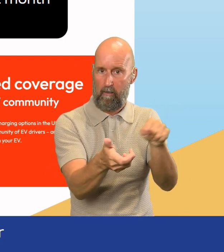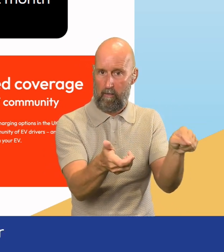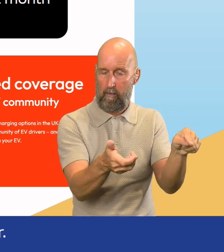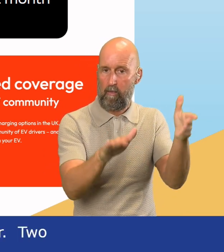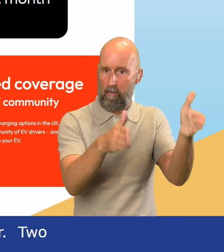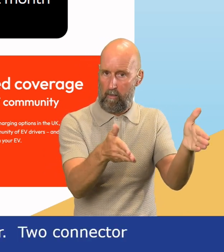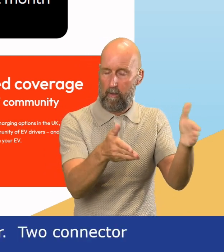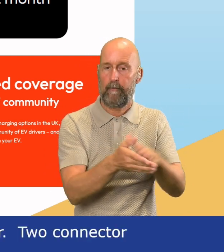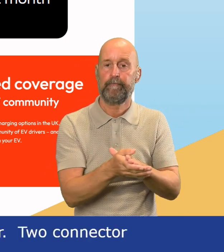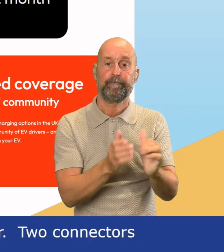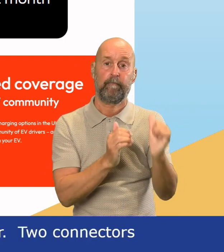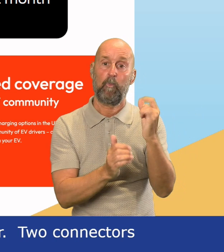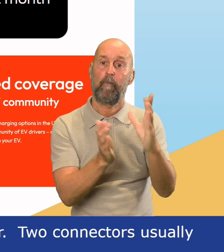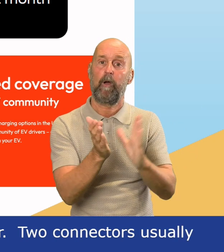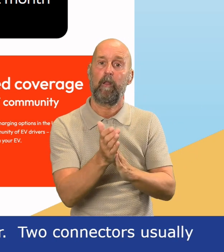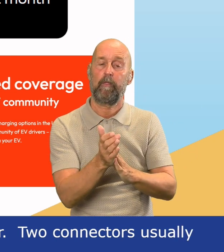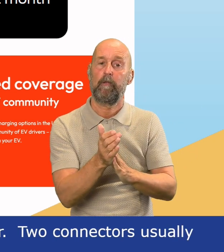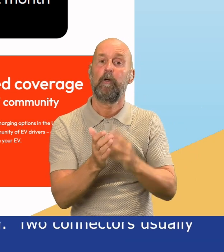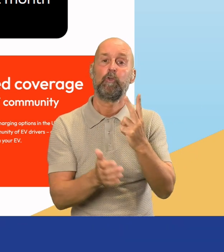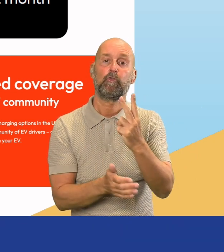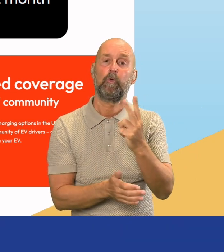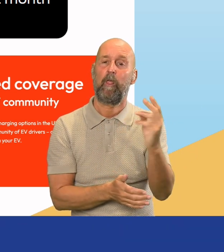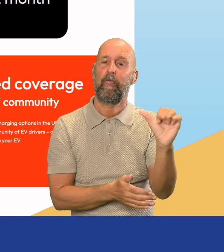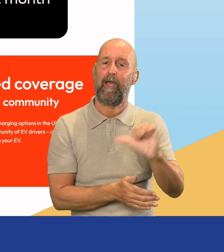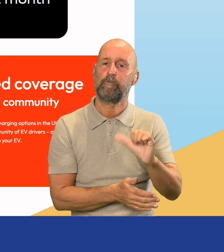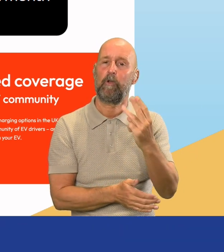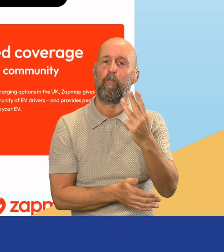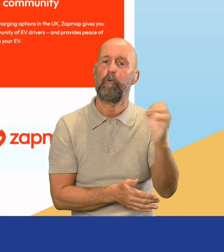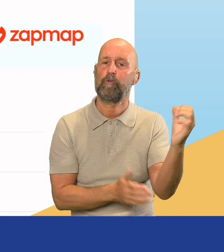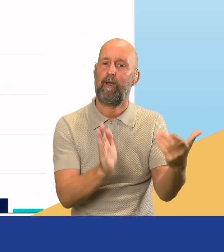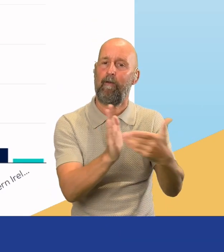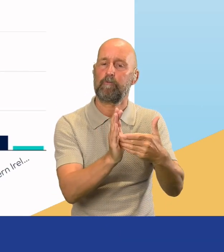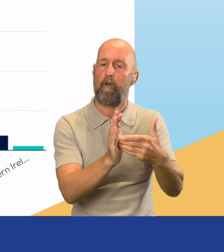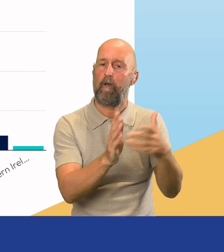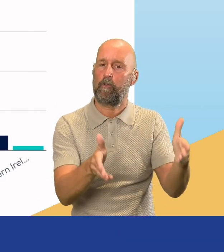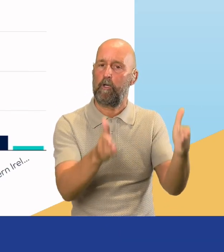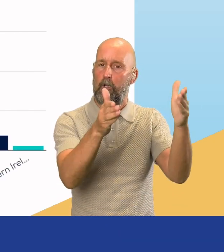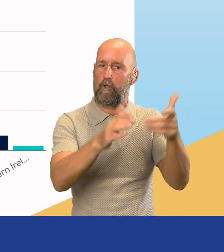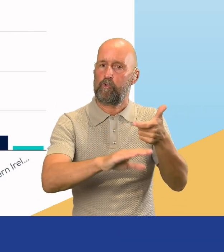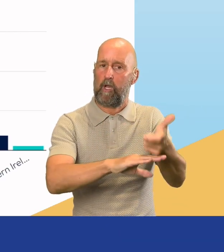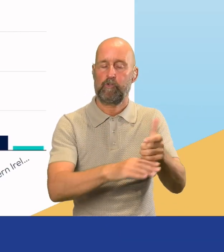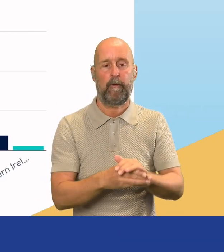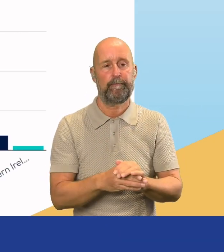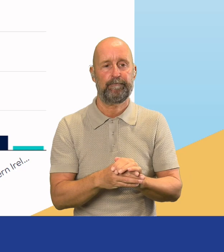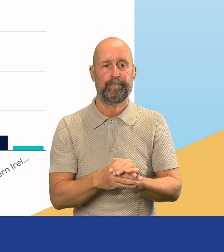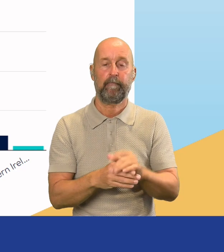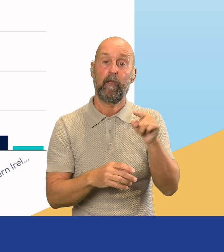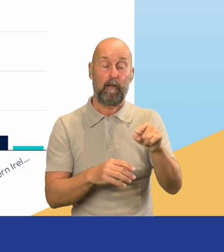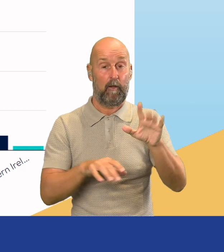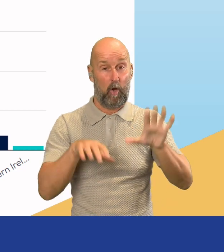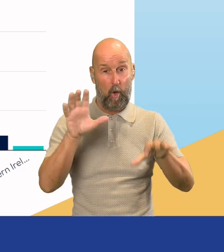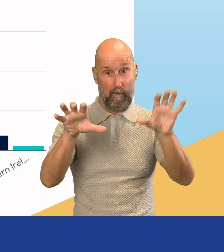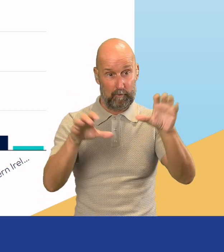month, 2,300 new chargers went in. So what does that look like on a glide path in terms of location?